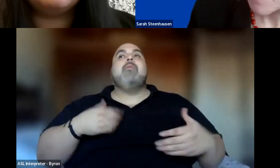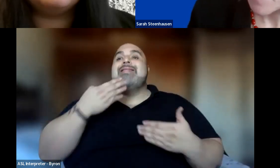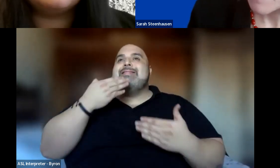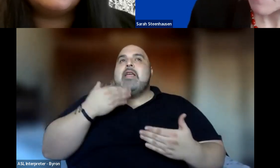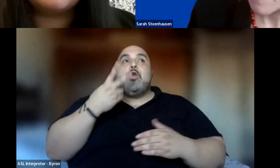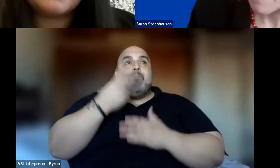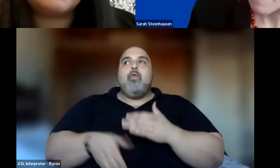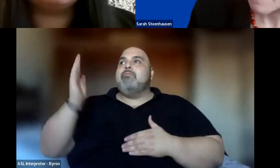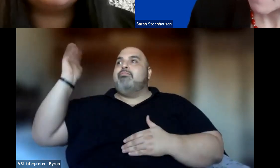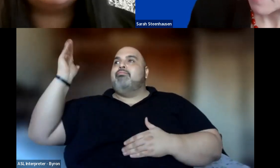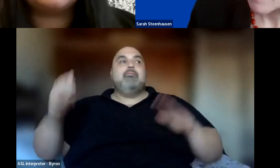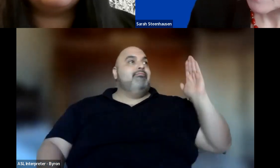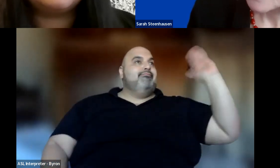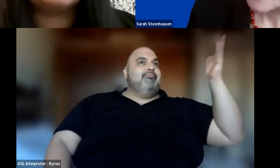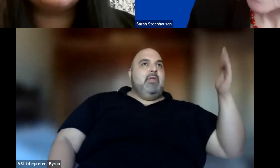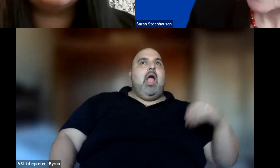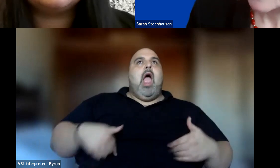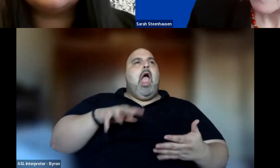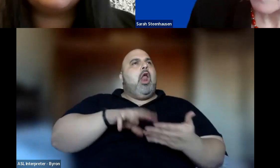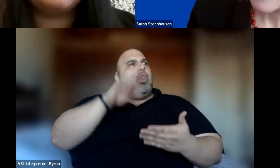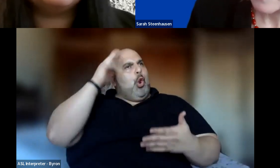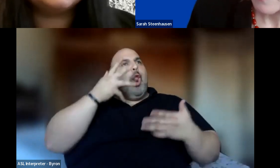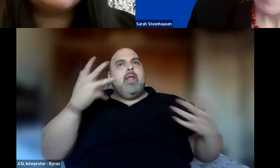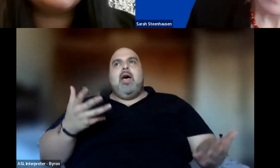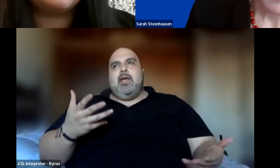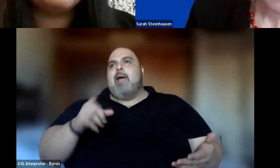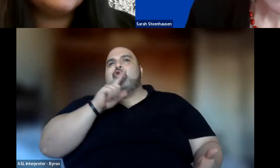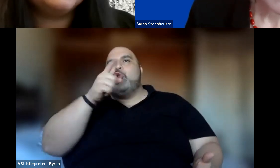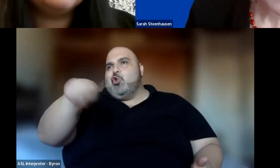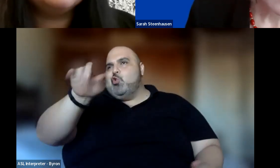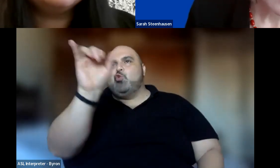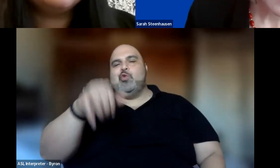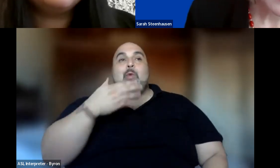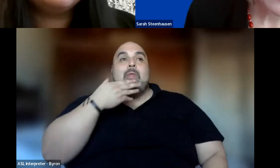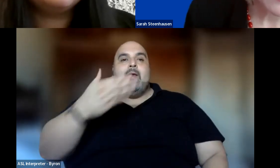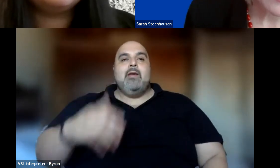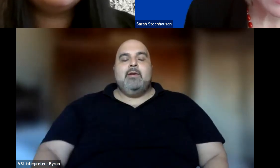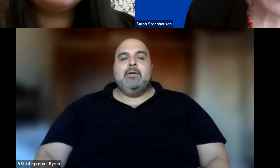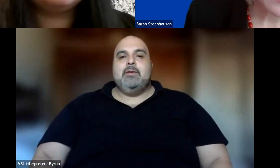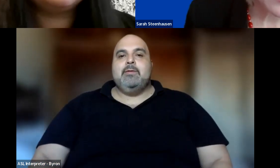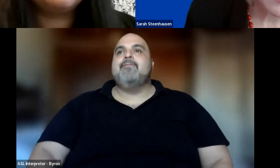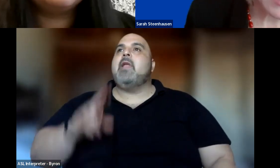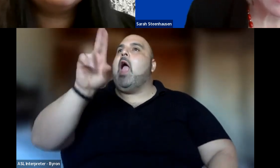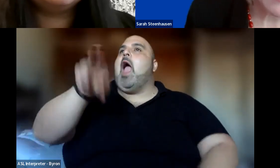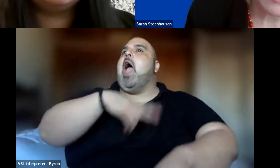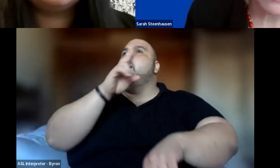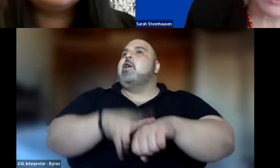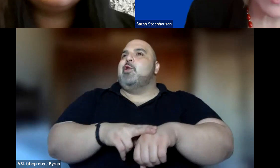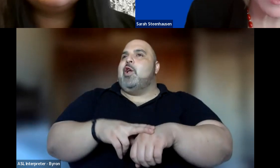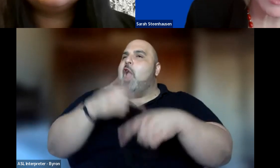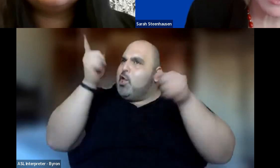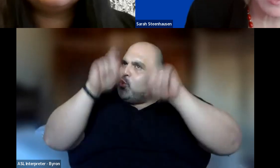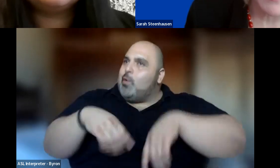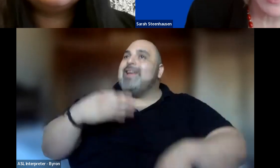and I know I got a lot out of it. I'm sure everyone else here did as well. So thank you. Absolutely. Ditto to that. And thank you